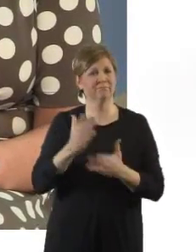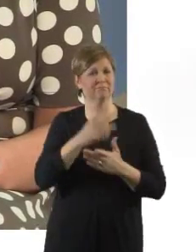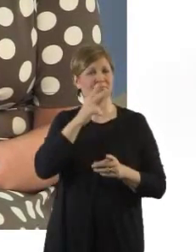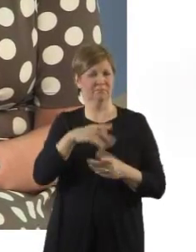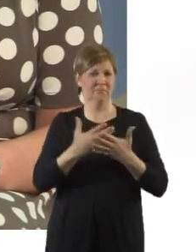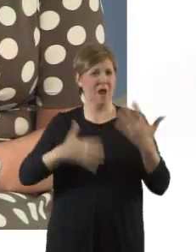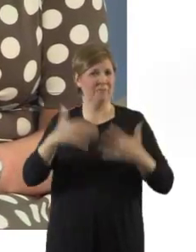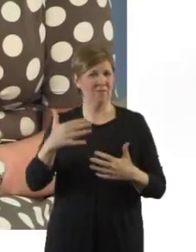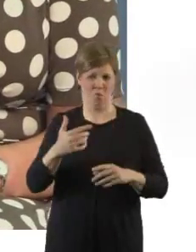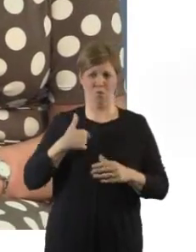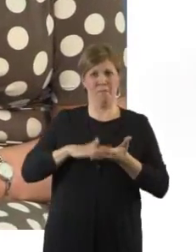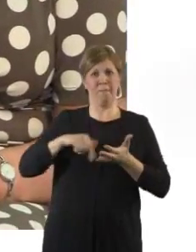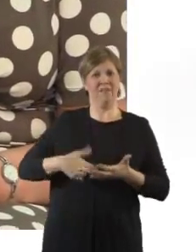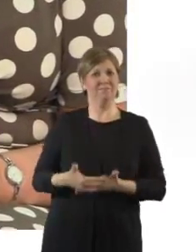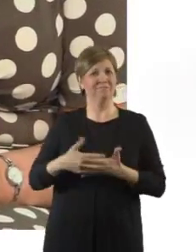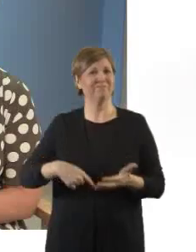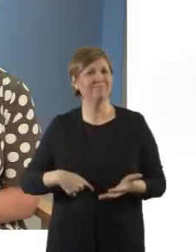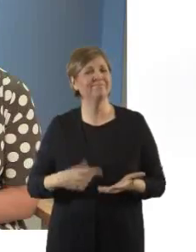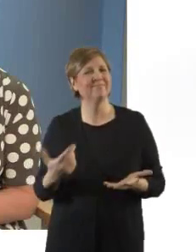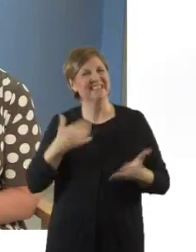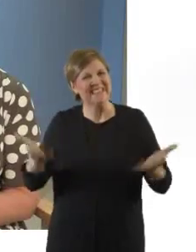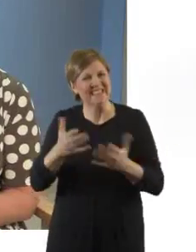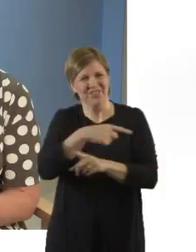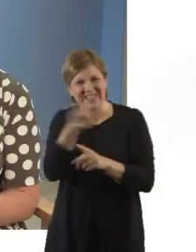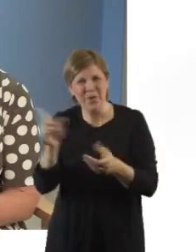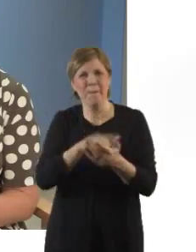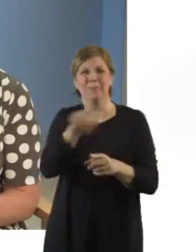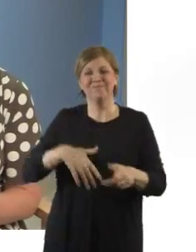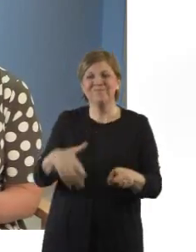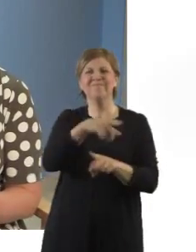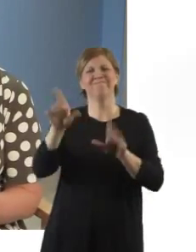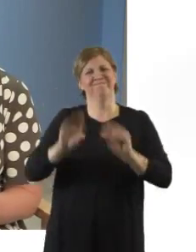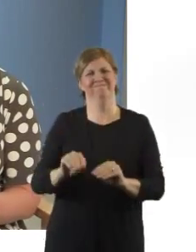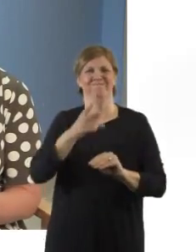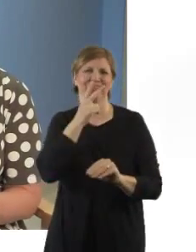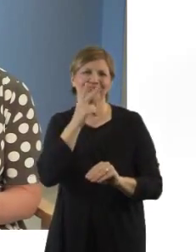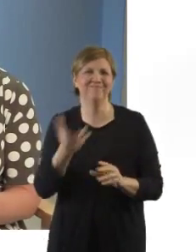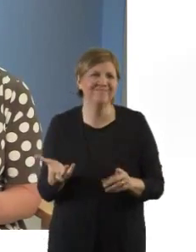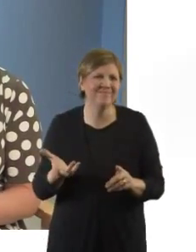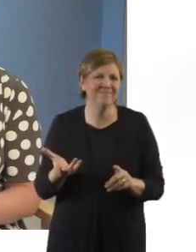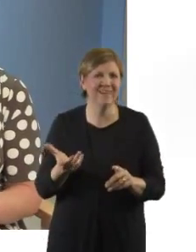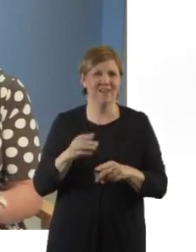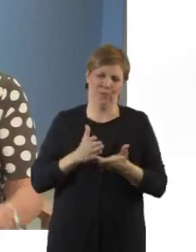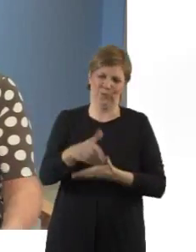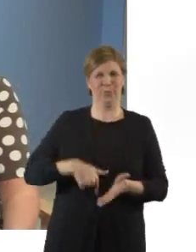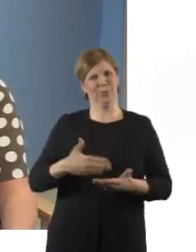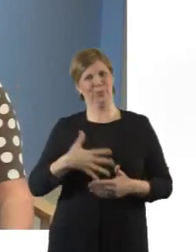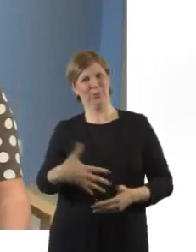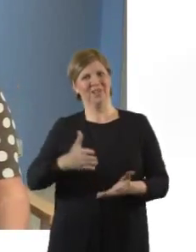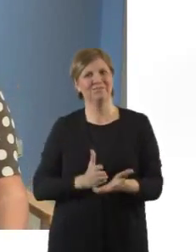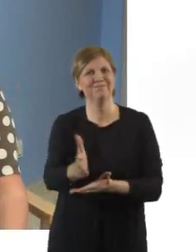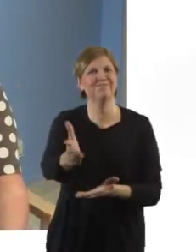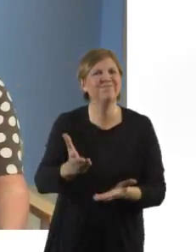mum and baby, and we would encourage mums to stop smoking at any point in their pregnancy. It's never too late. And we offer